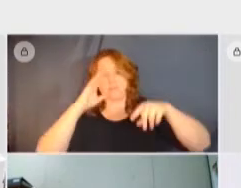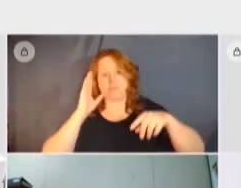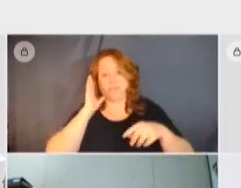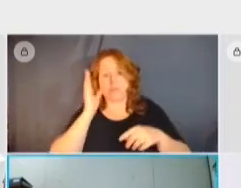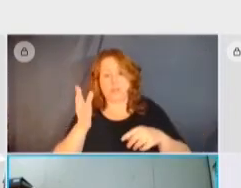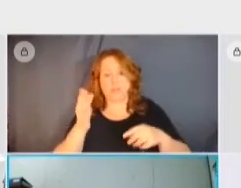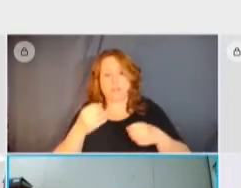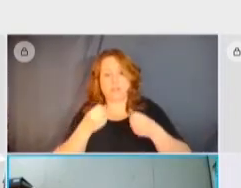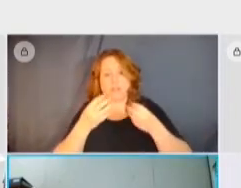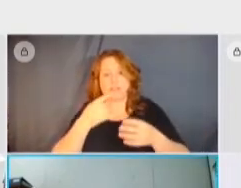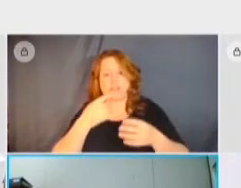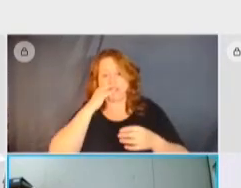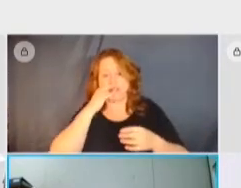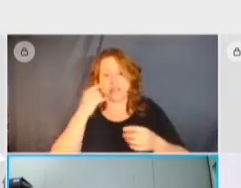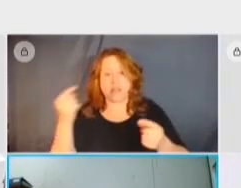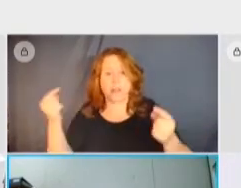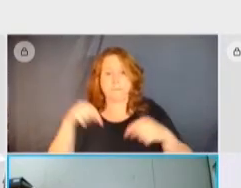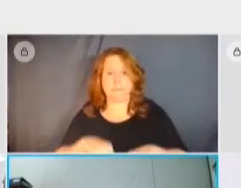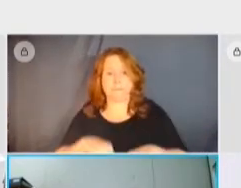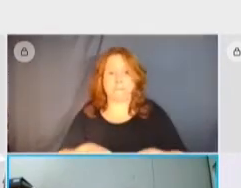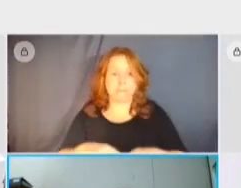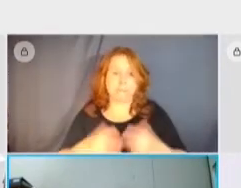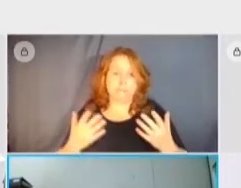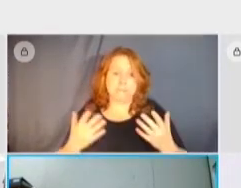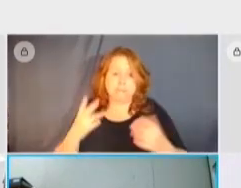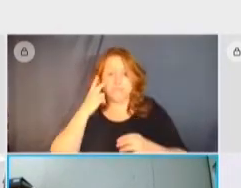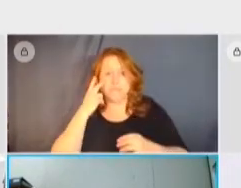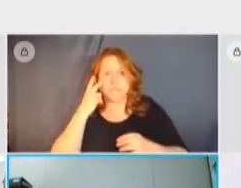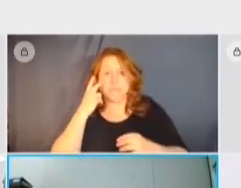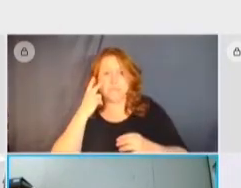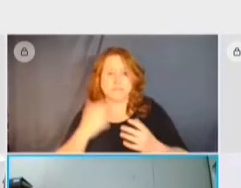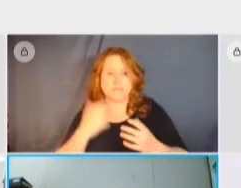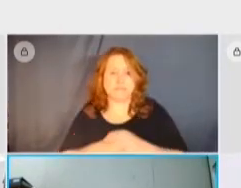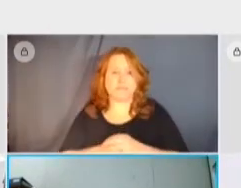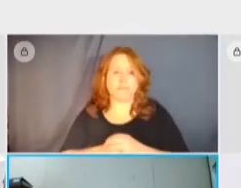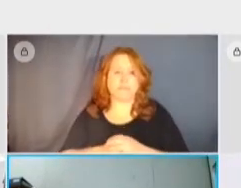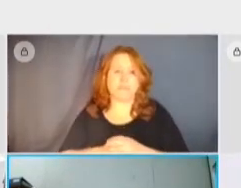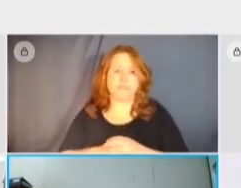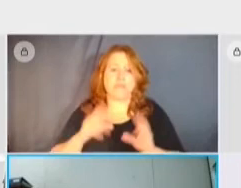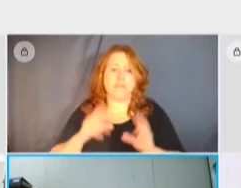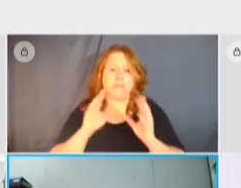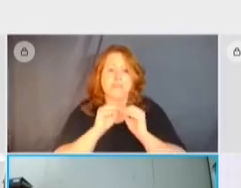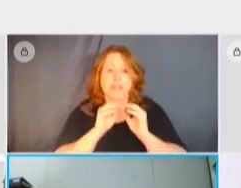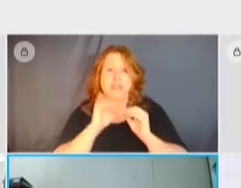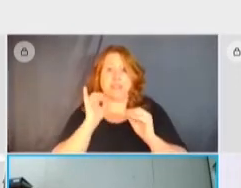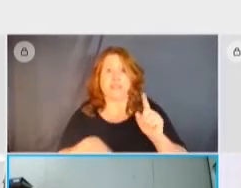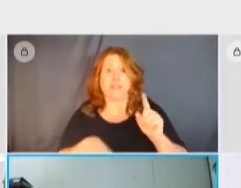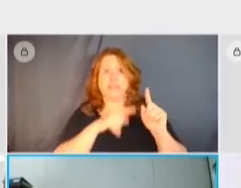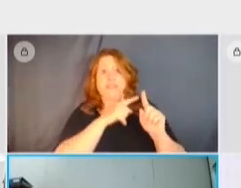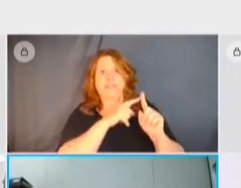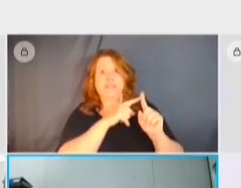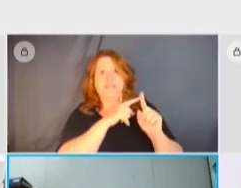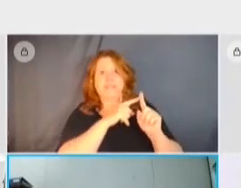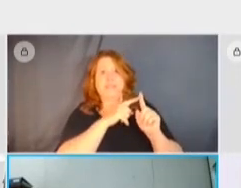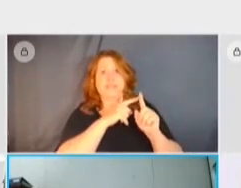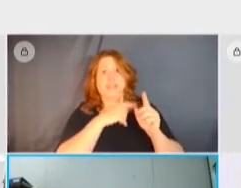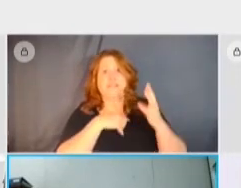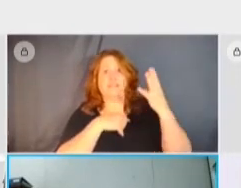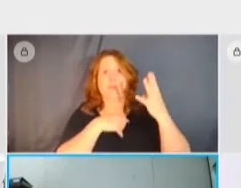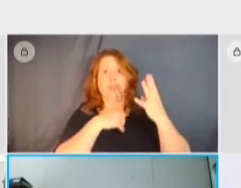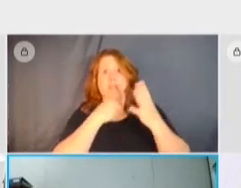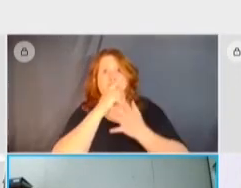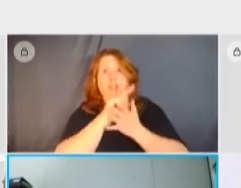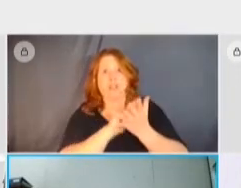Since the last meeting, there were four suits commenced against the board.